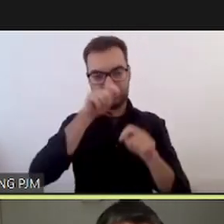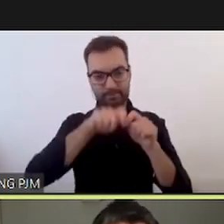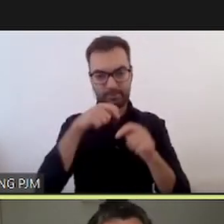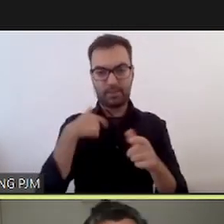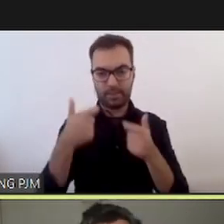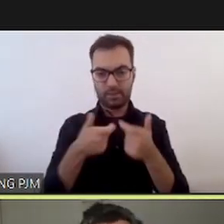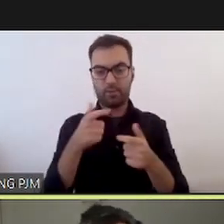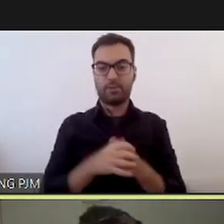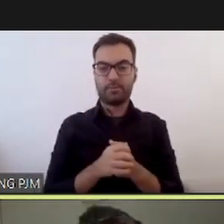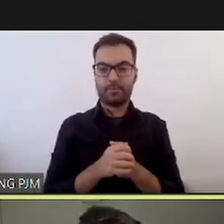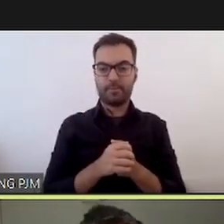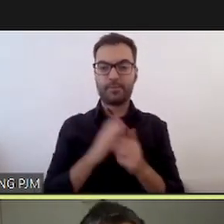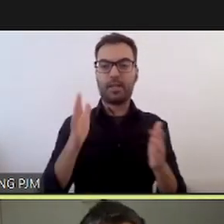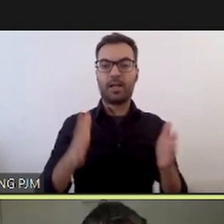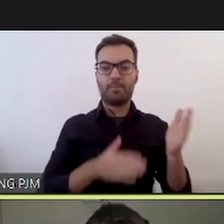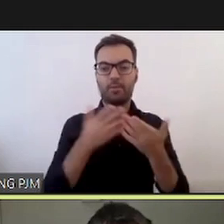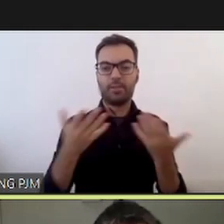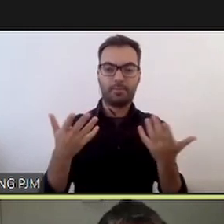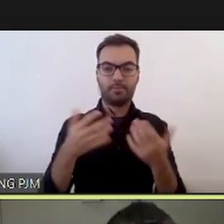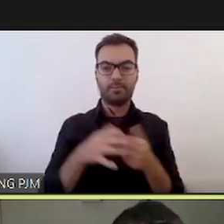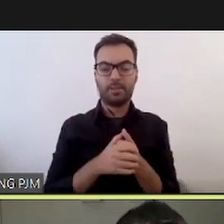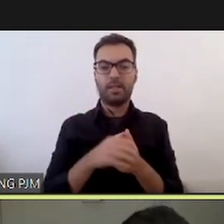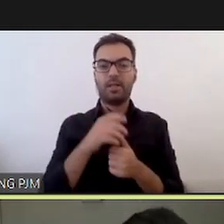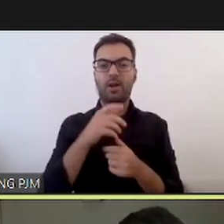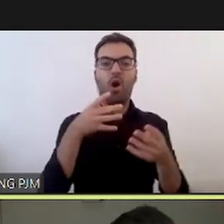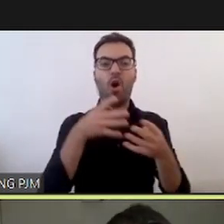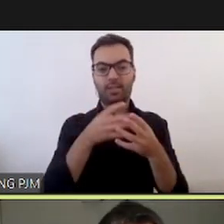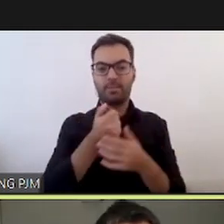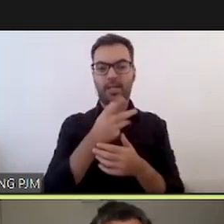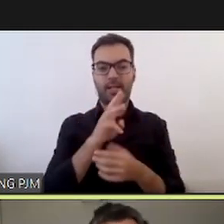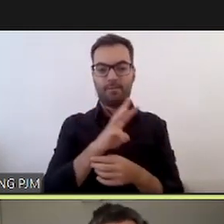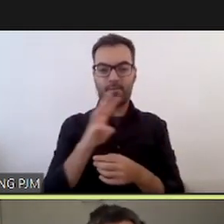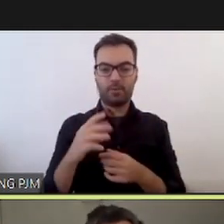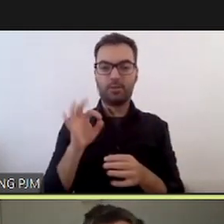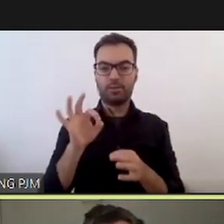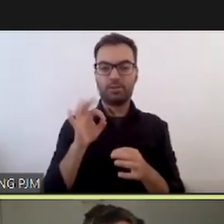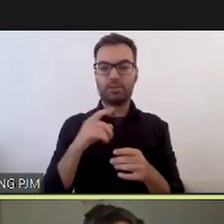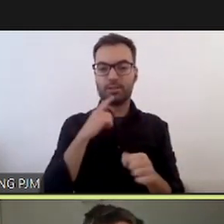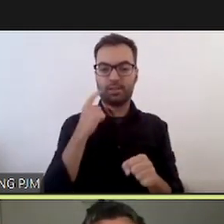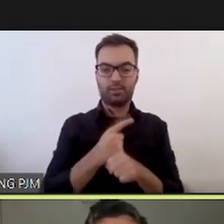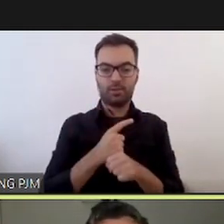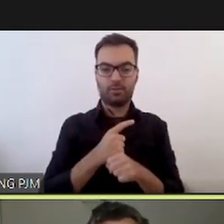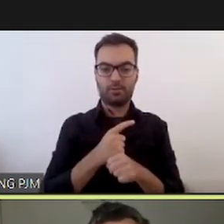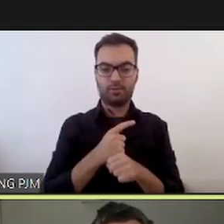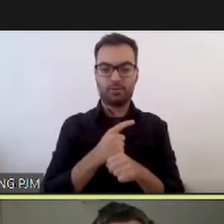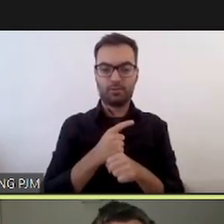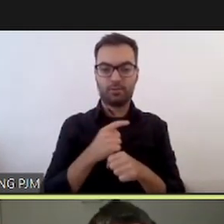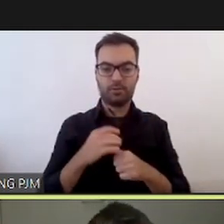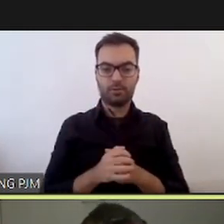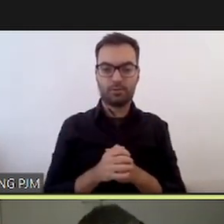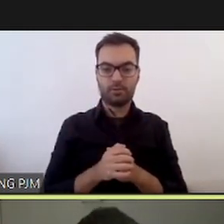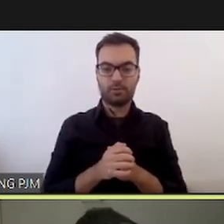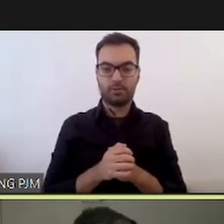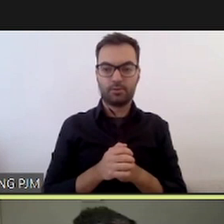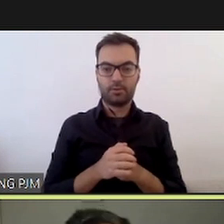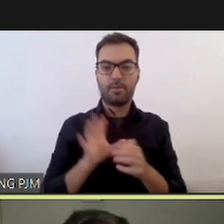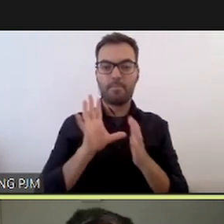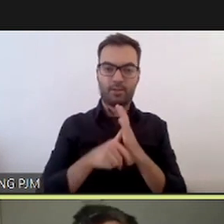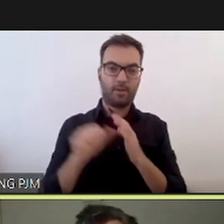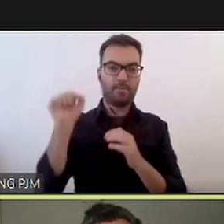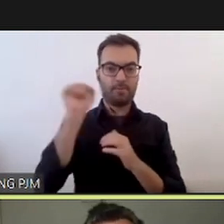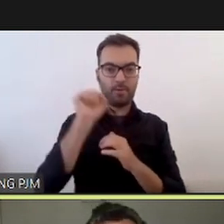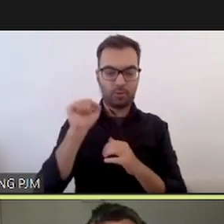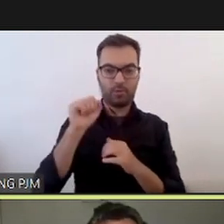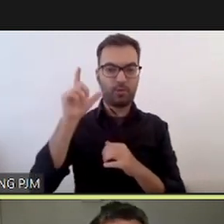And we will try to validate some of the page. Today, I decided to go with the Wrocław City